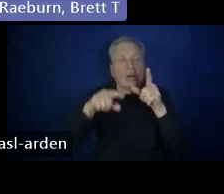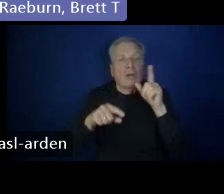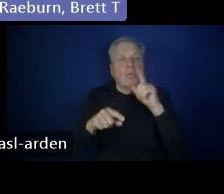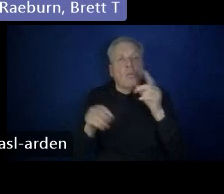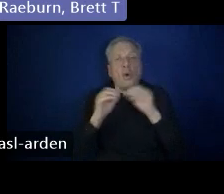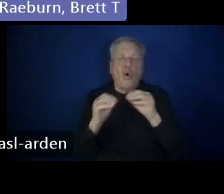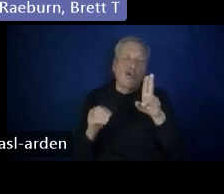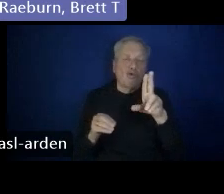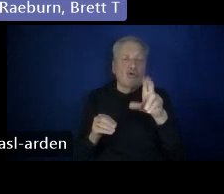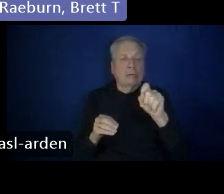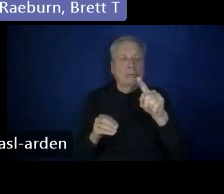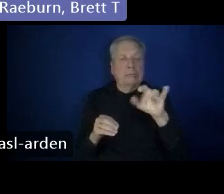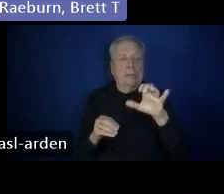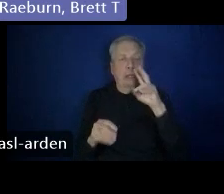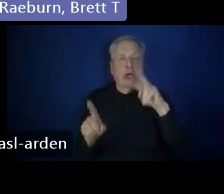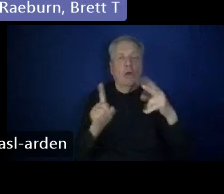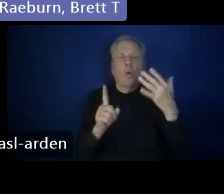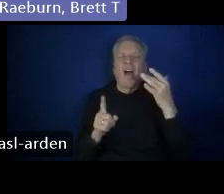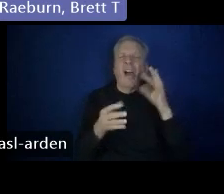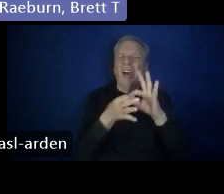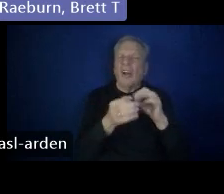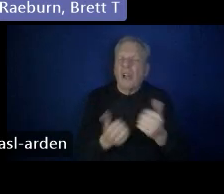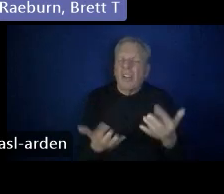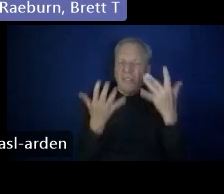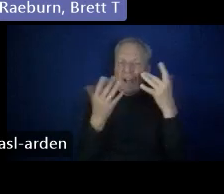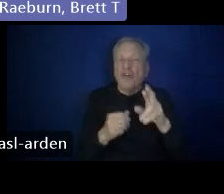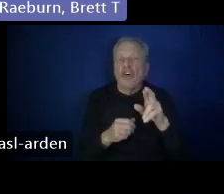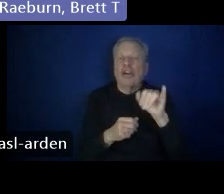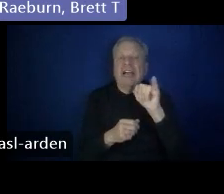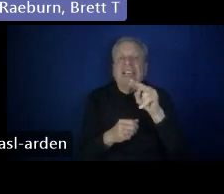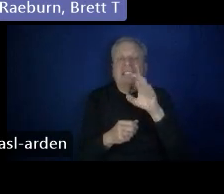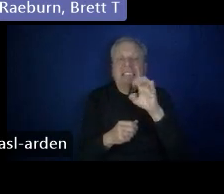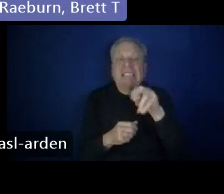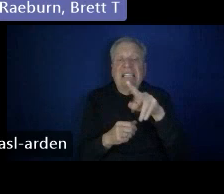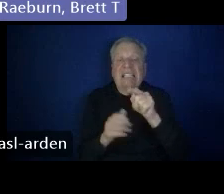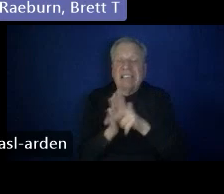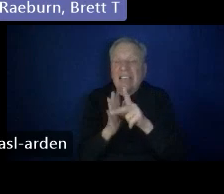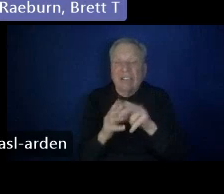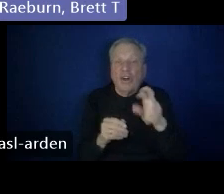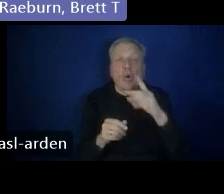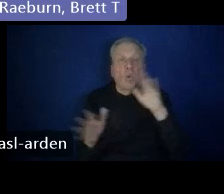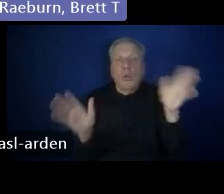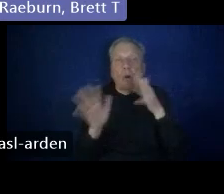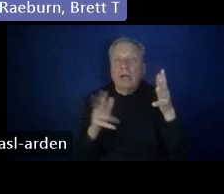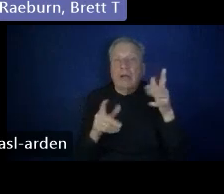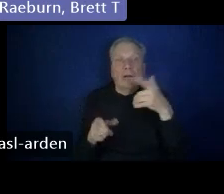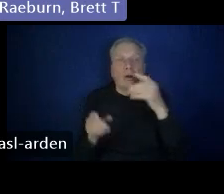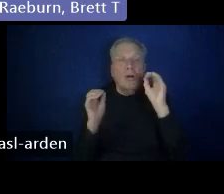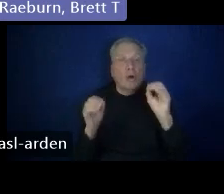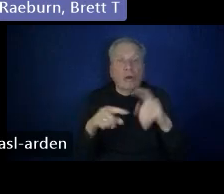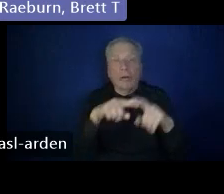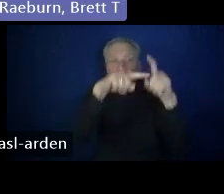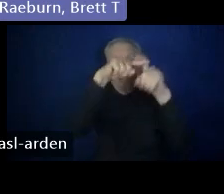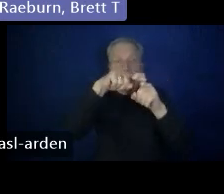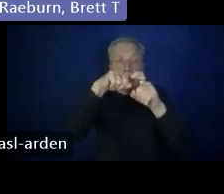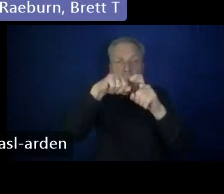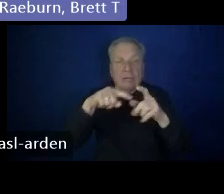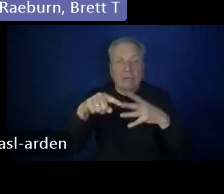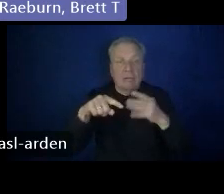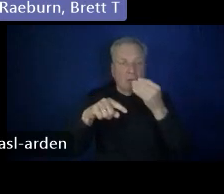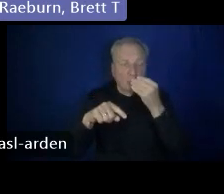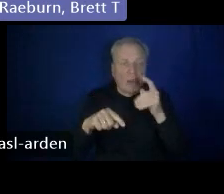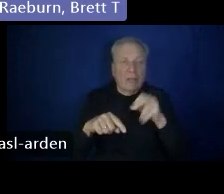If because of fire or insect kill or wind blowdown, there's no live trees to put up a food pole, then we'll bring in a